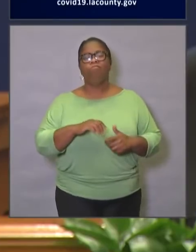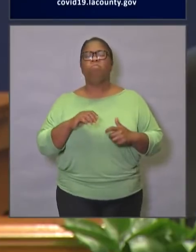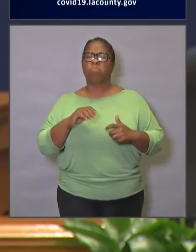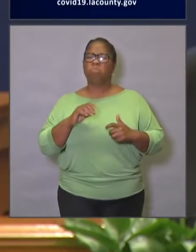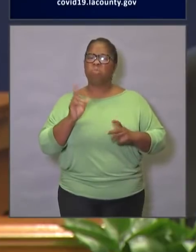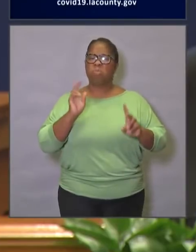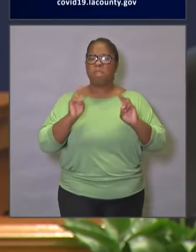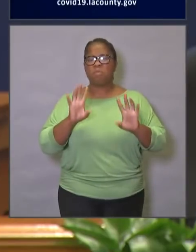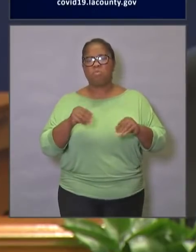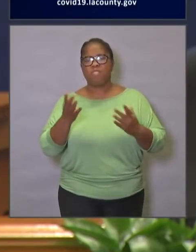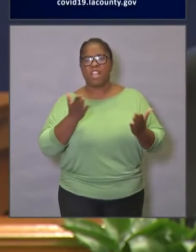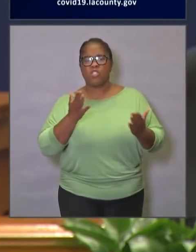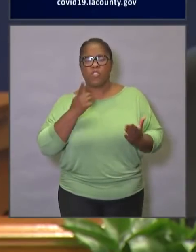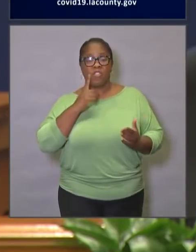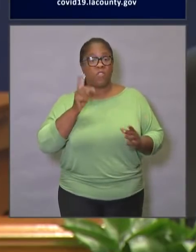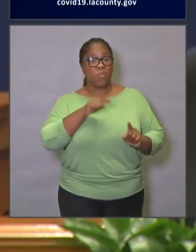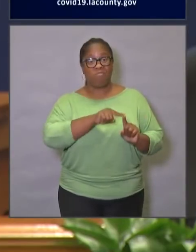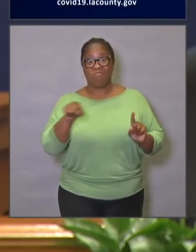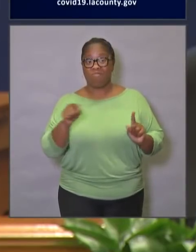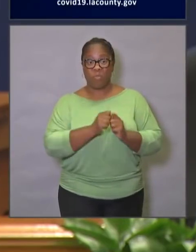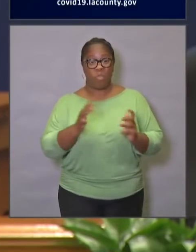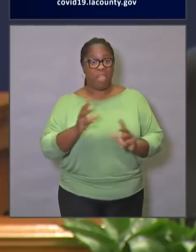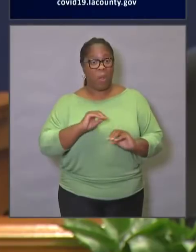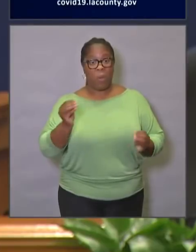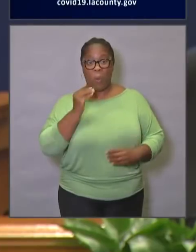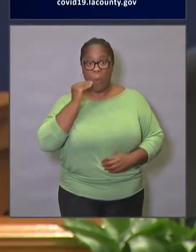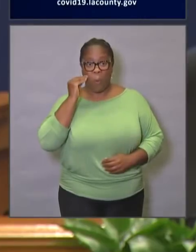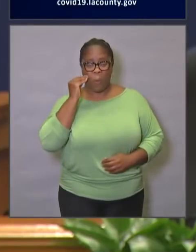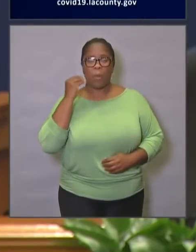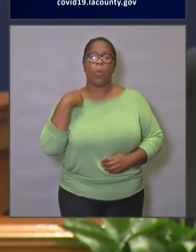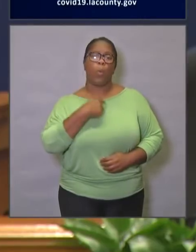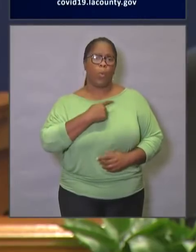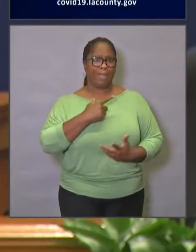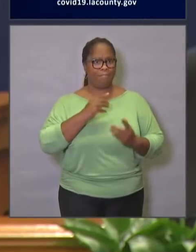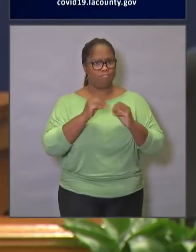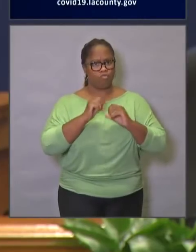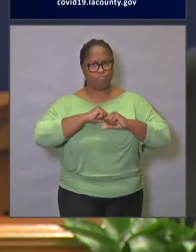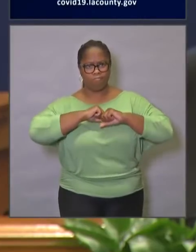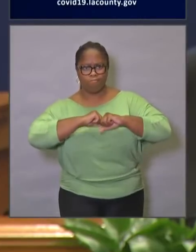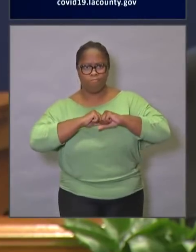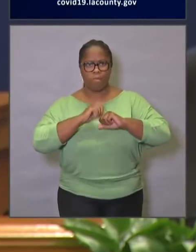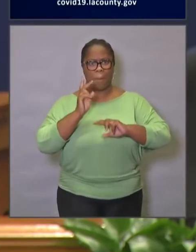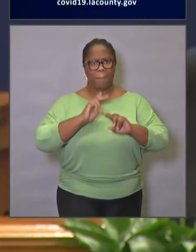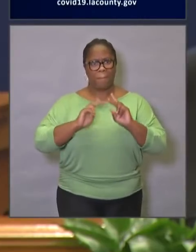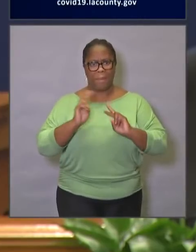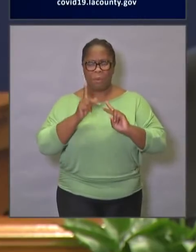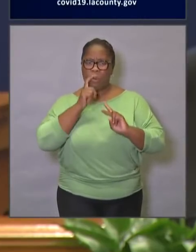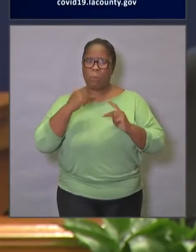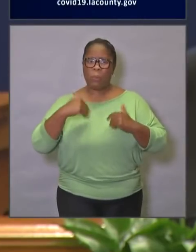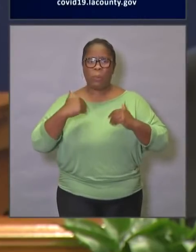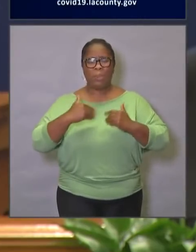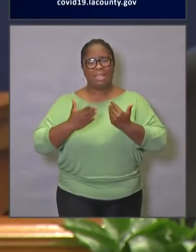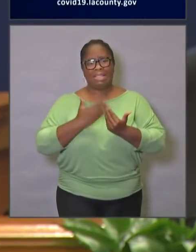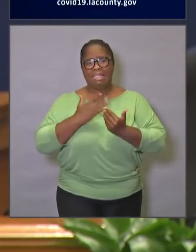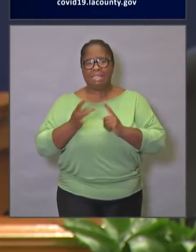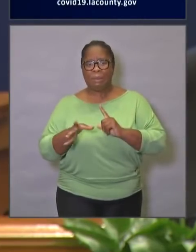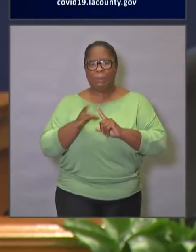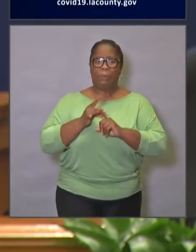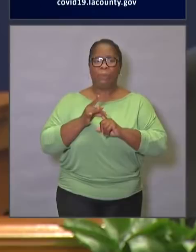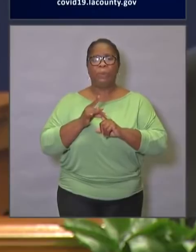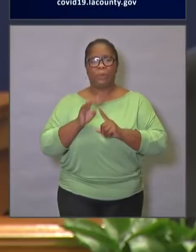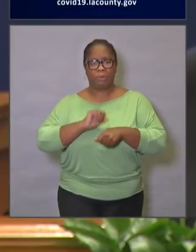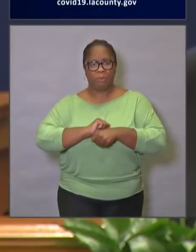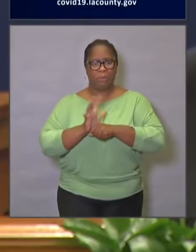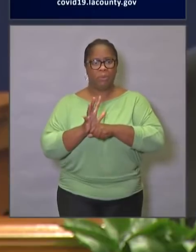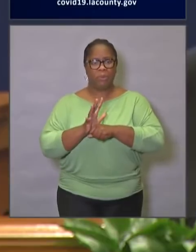comprehensive response to protect individuals experiencing homelessness most susceptible to COVID-19. This includes efforts